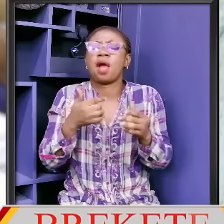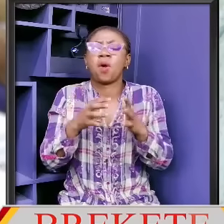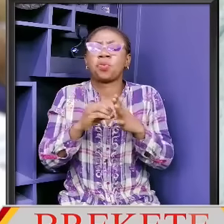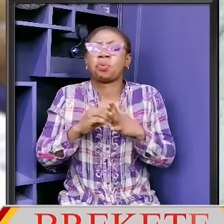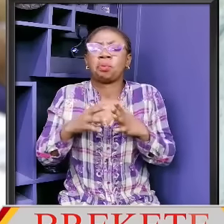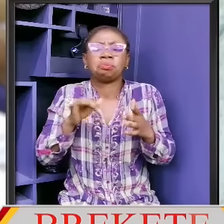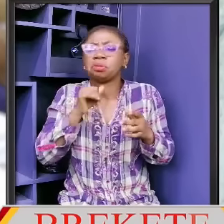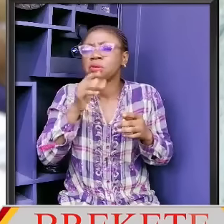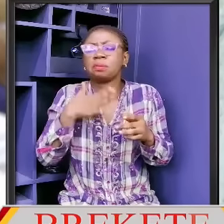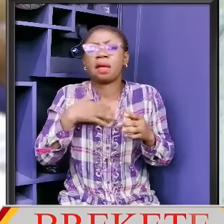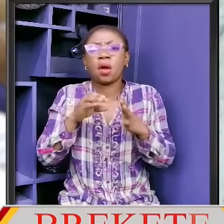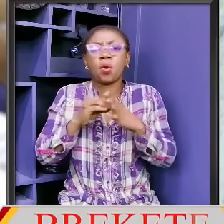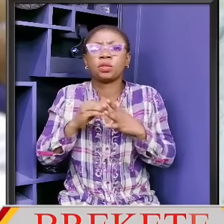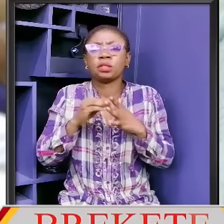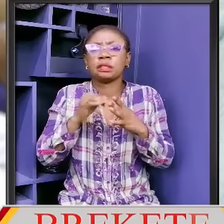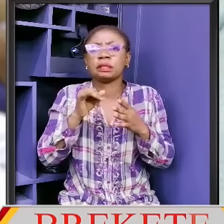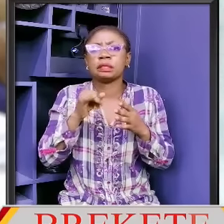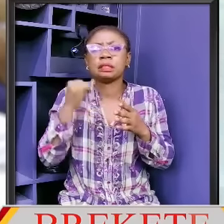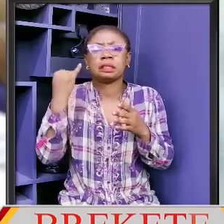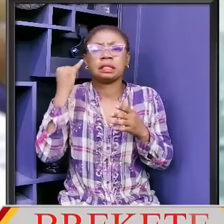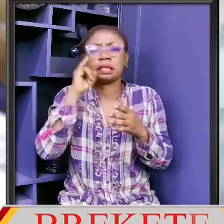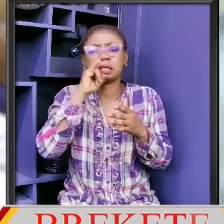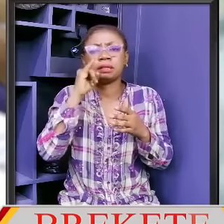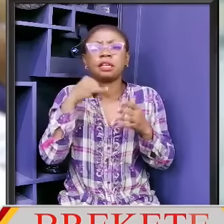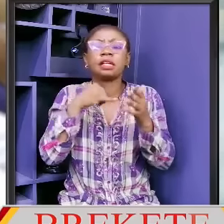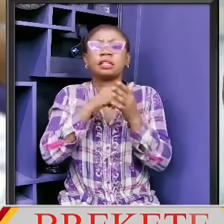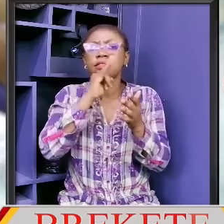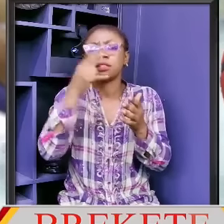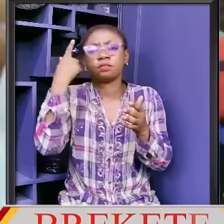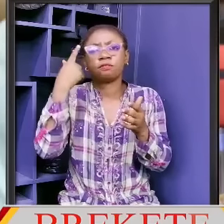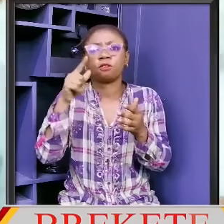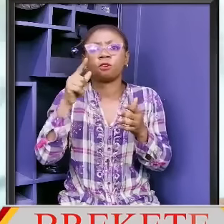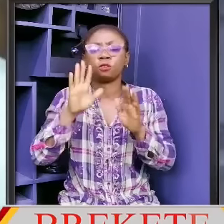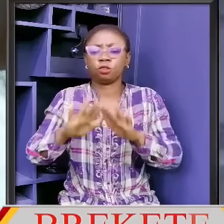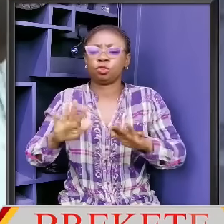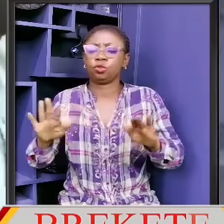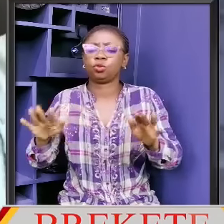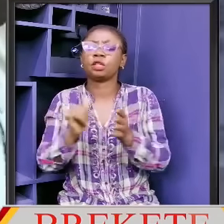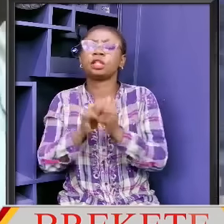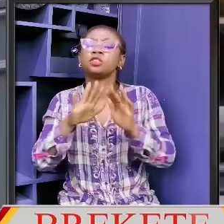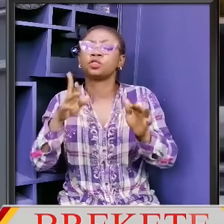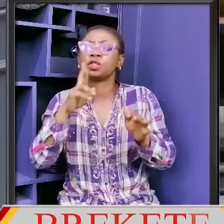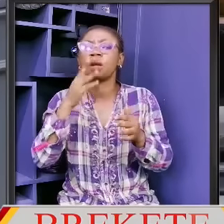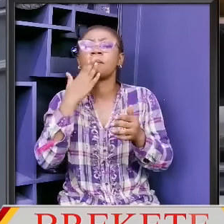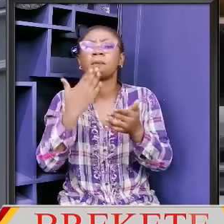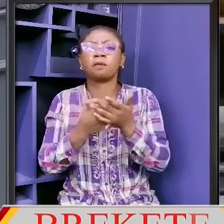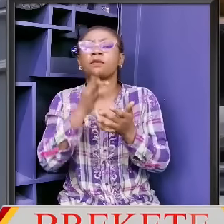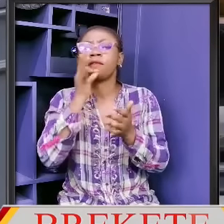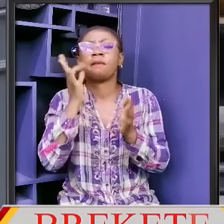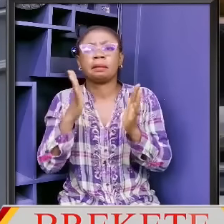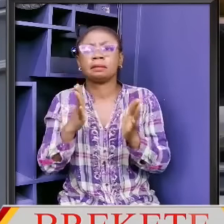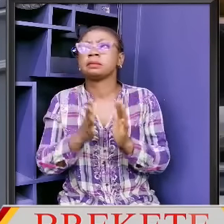not be your own. Say now in children own. Say in children now good farmers then be. This is what he come say